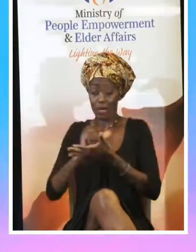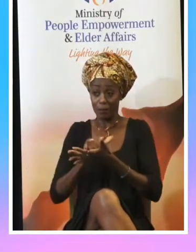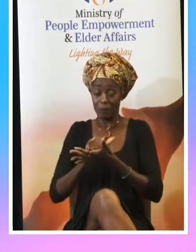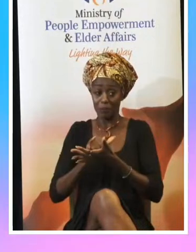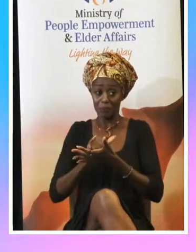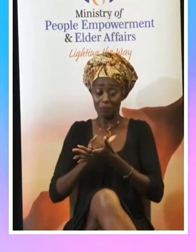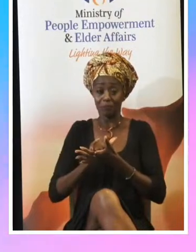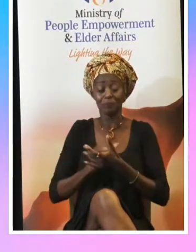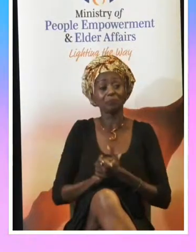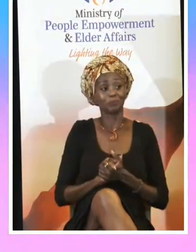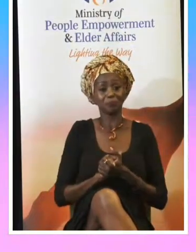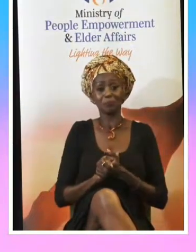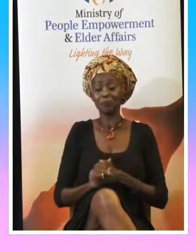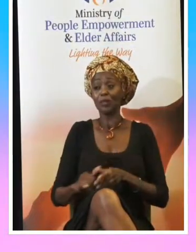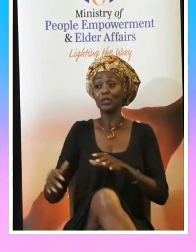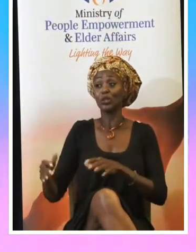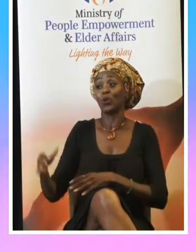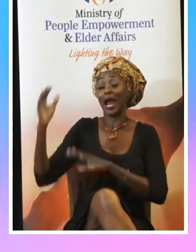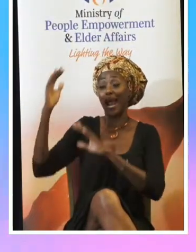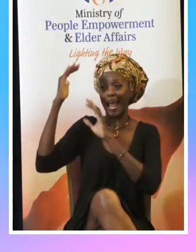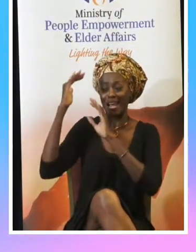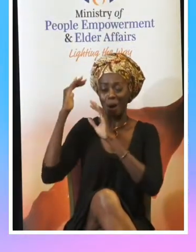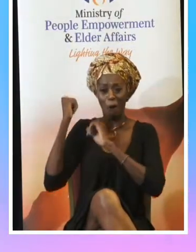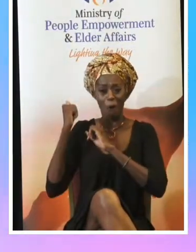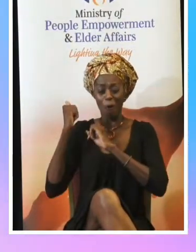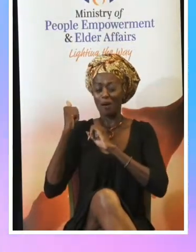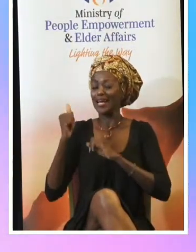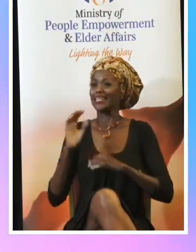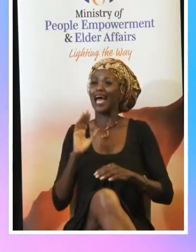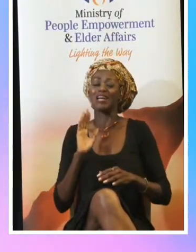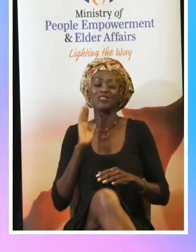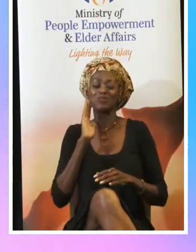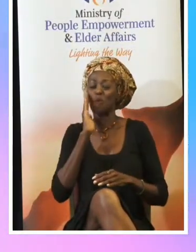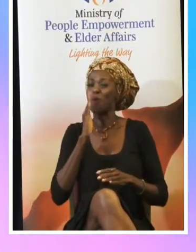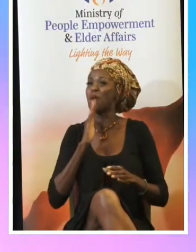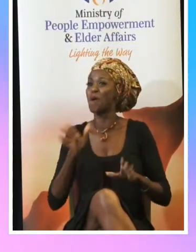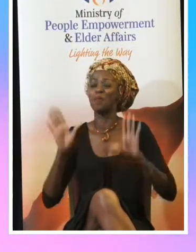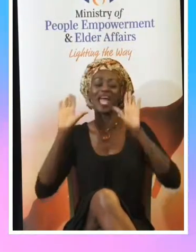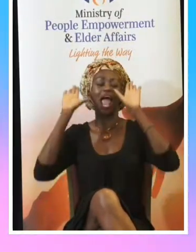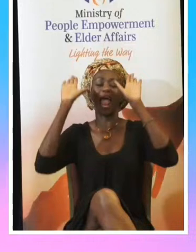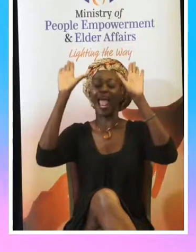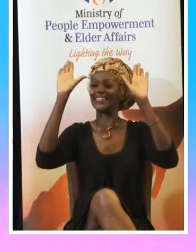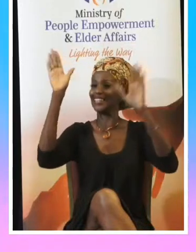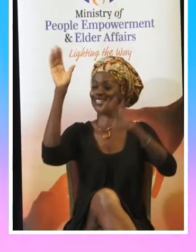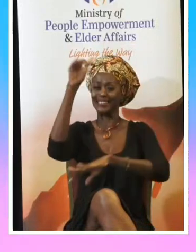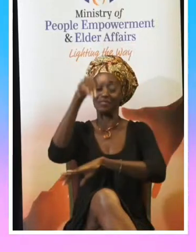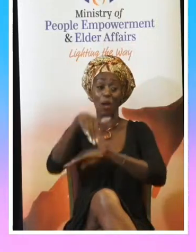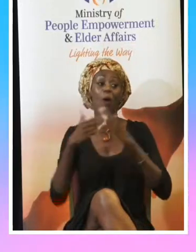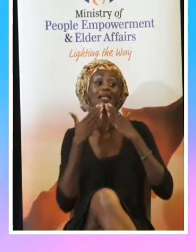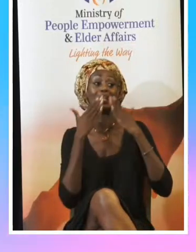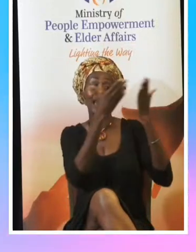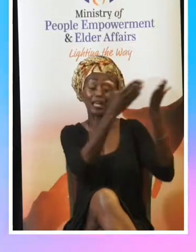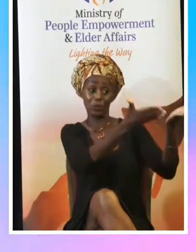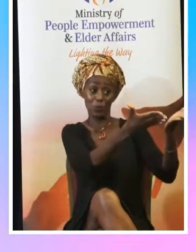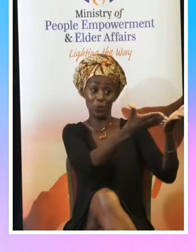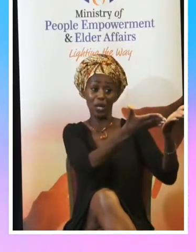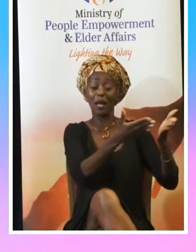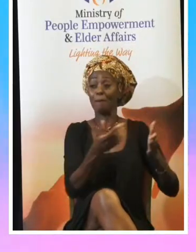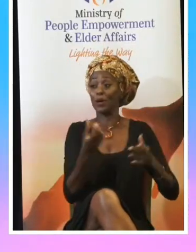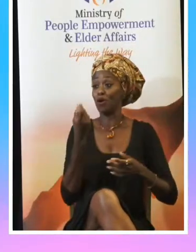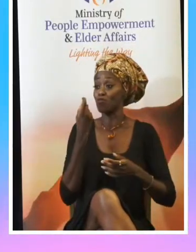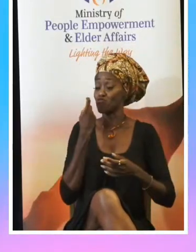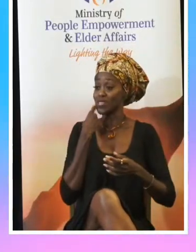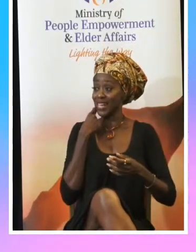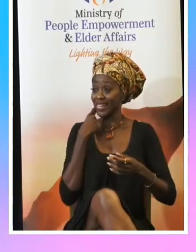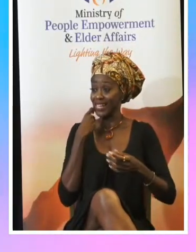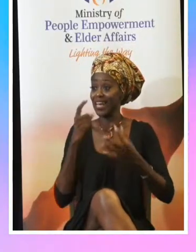excellent. I trust you're going to be excellent this evening. I want to thank you too, because Andrele recently joined the staff of